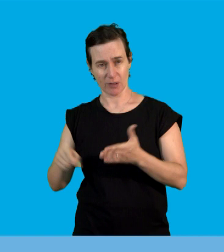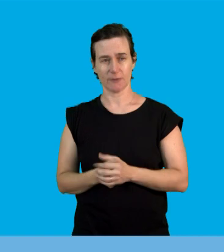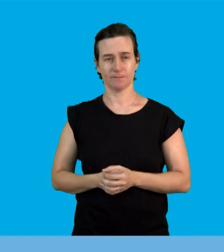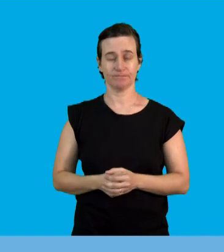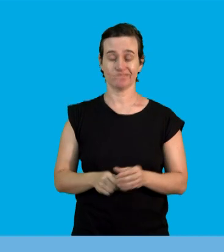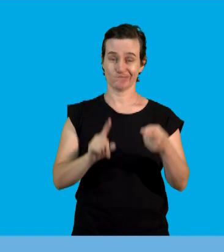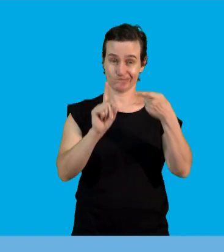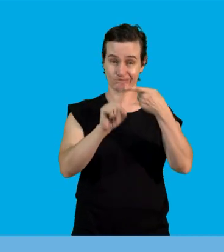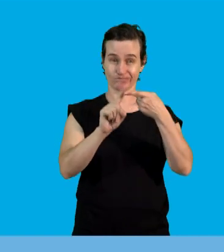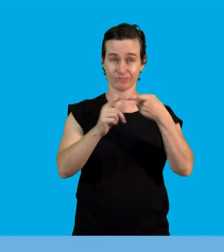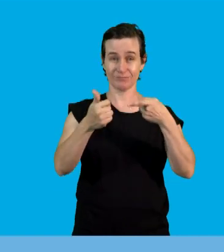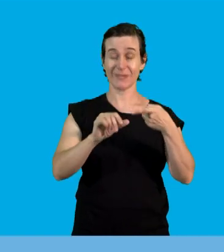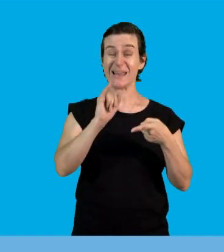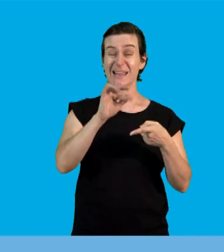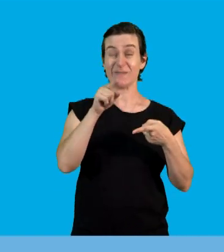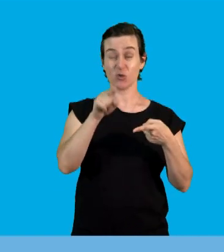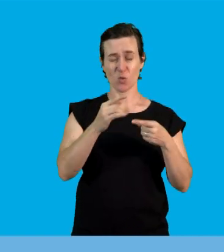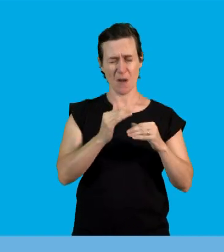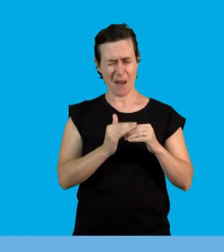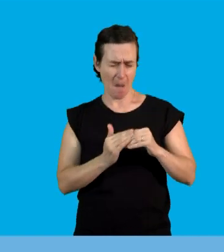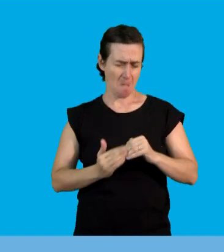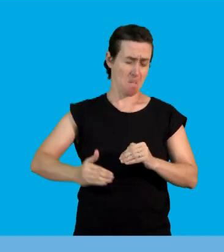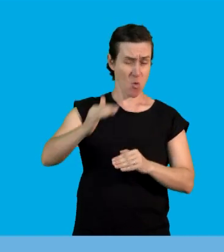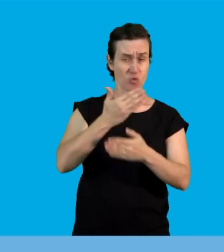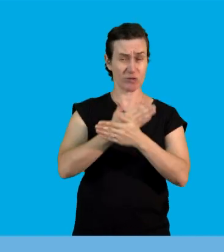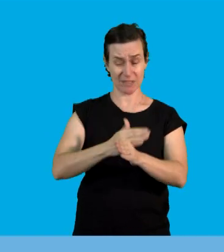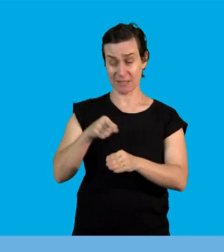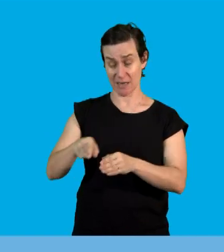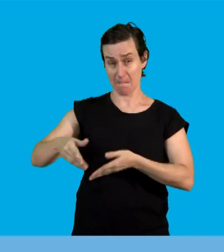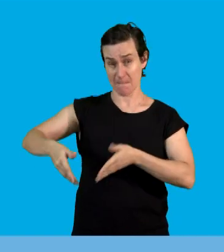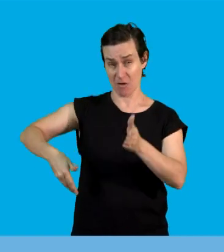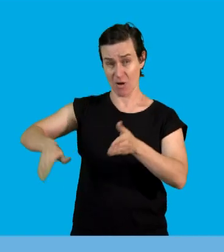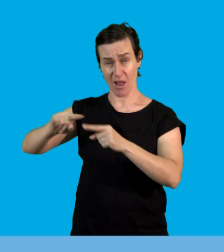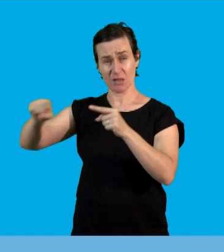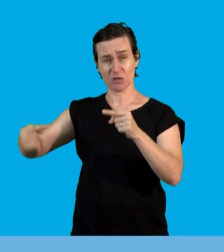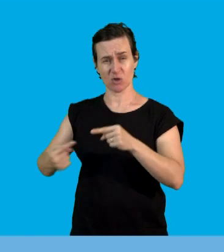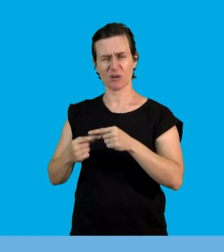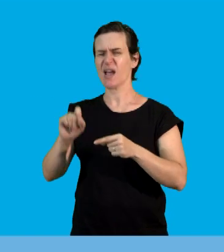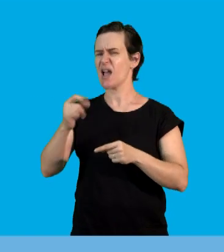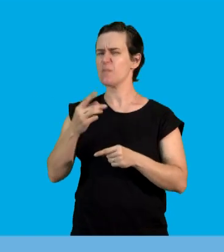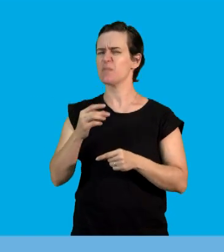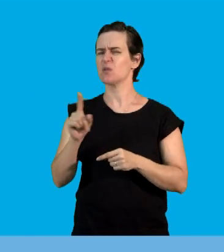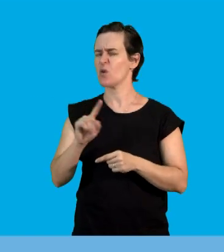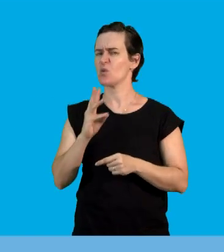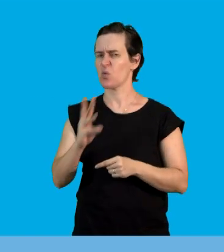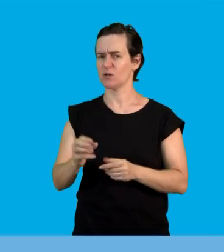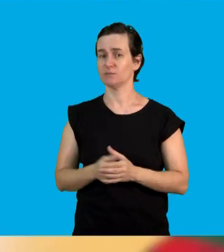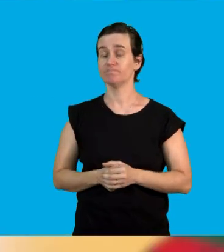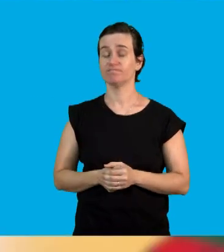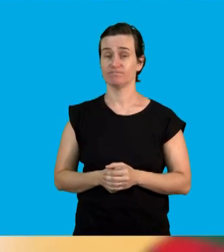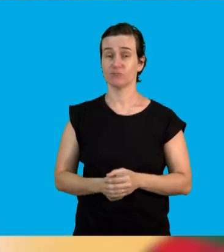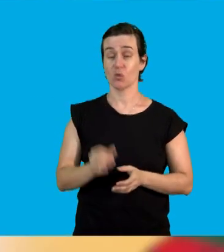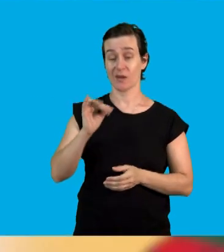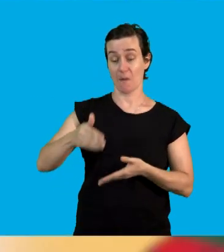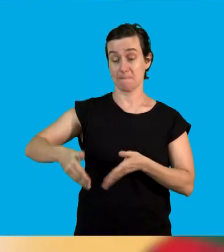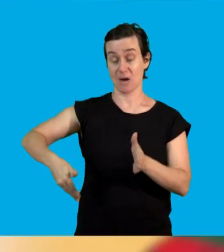questions. Question says, if you increase the resistance in a parallel circuit, what then happens? So remember, if we